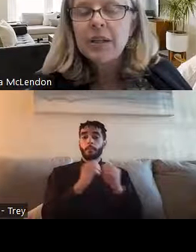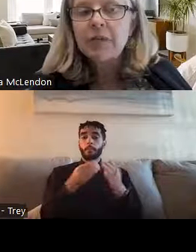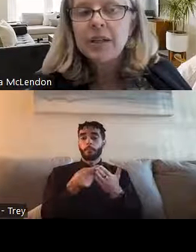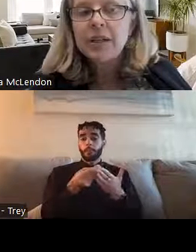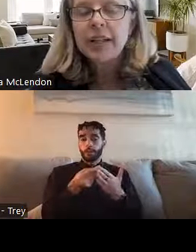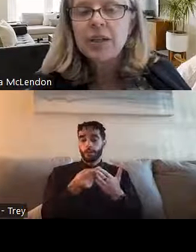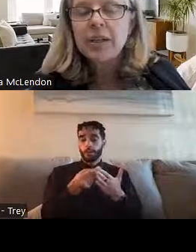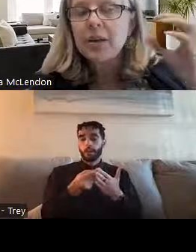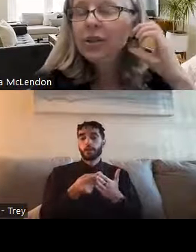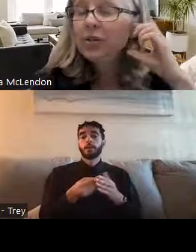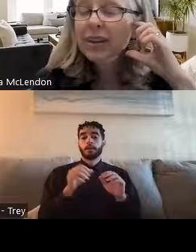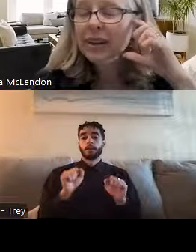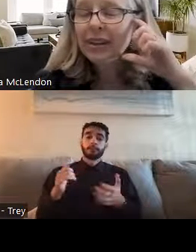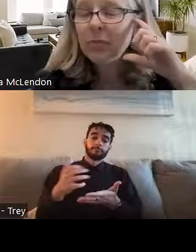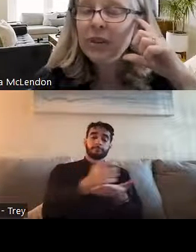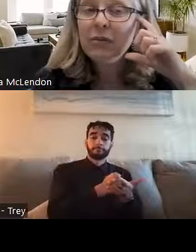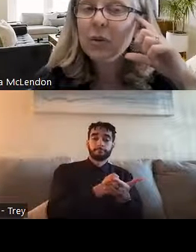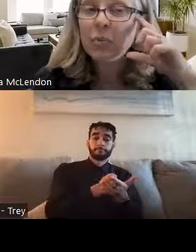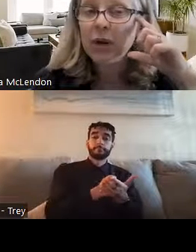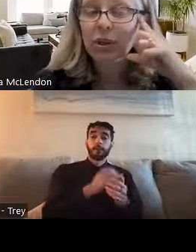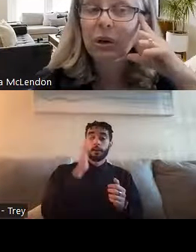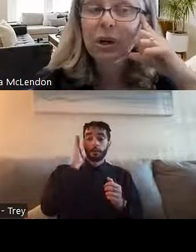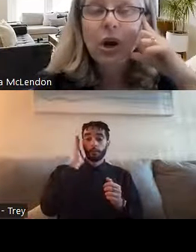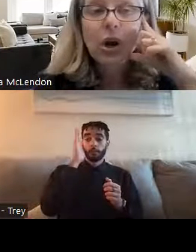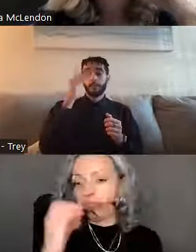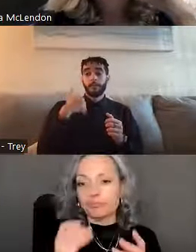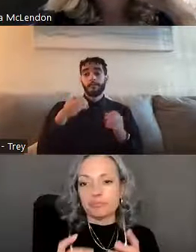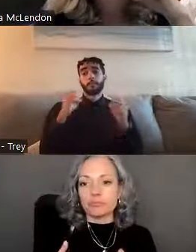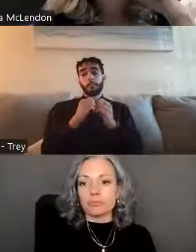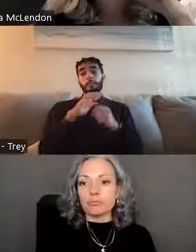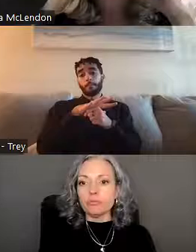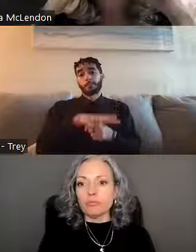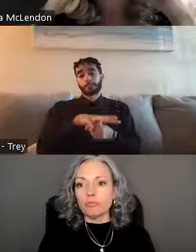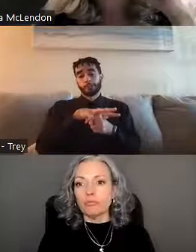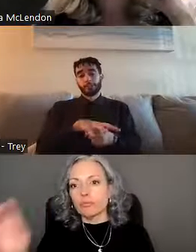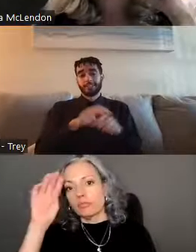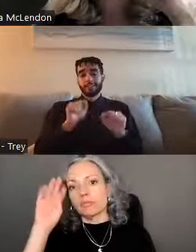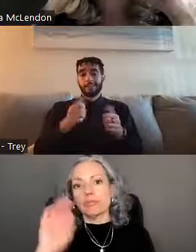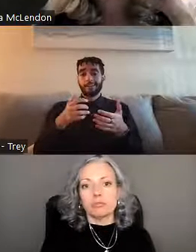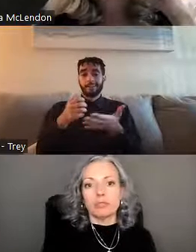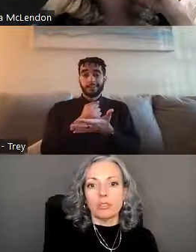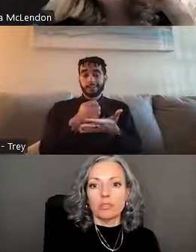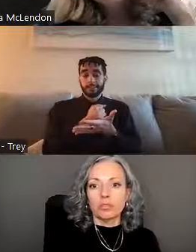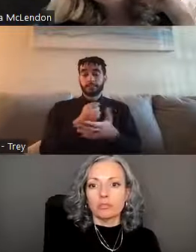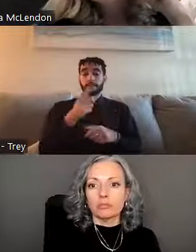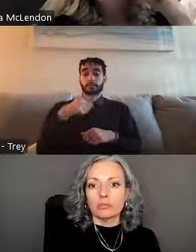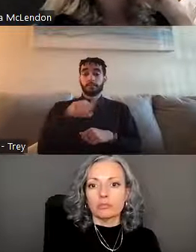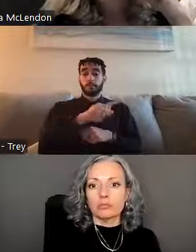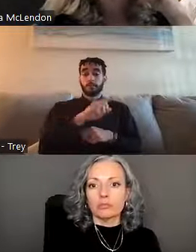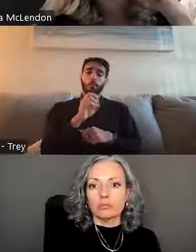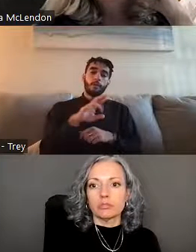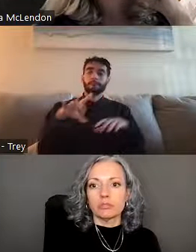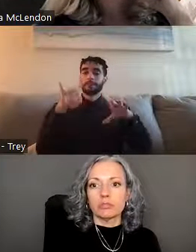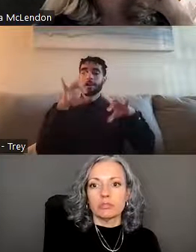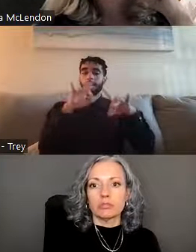to this piece of legislation. And so I do think that's going to put even more pressure on being able to access or find care